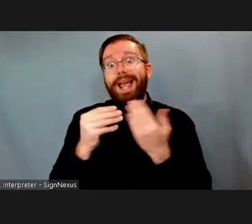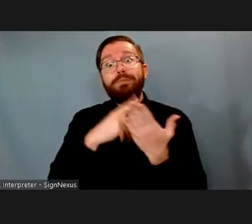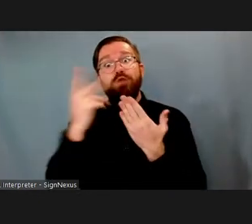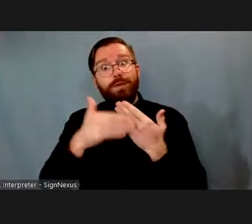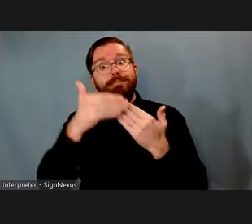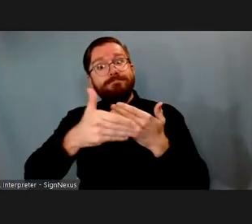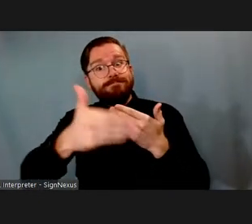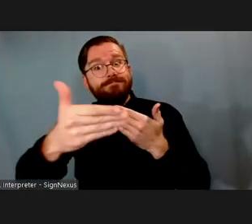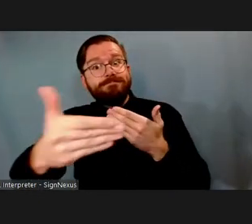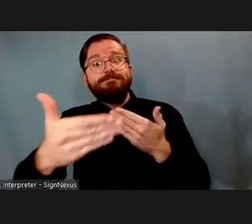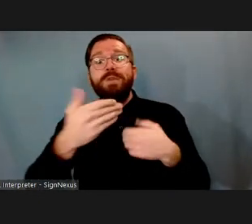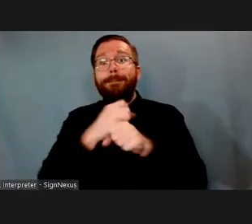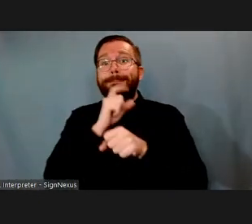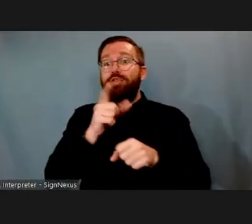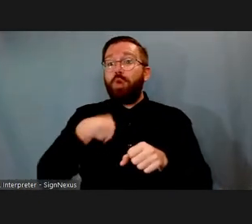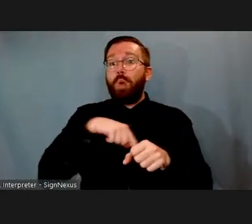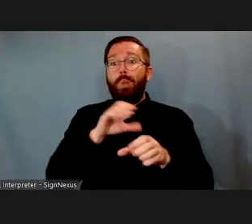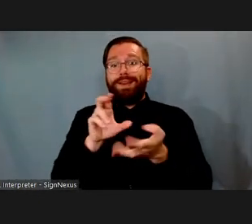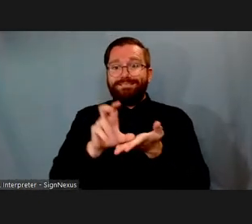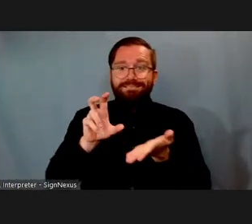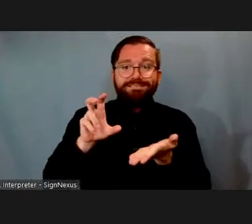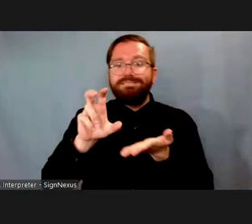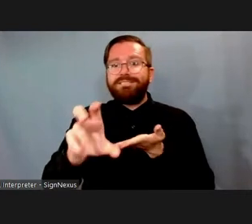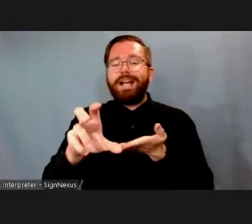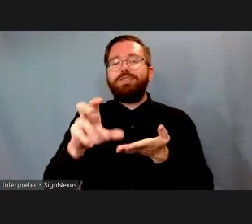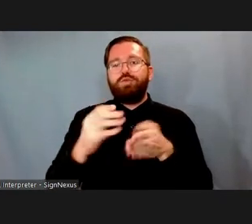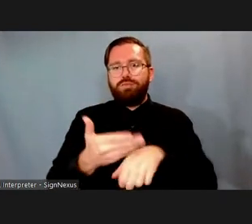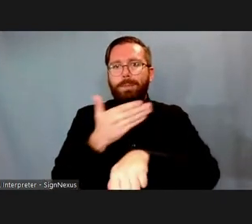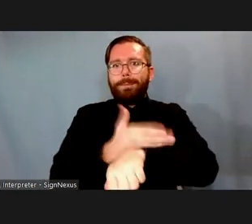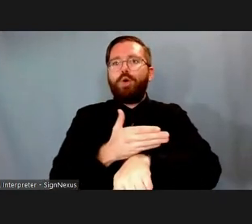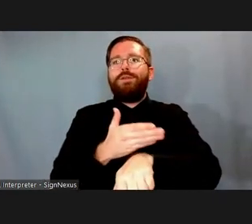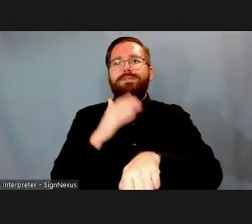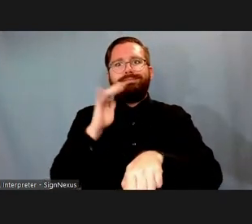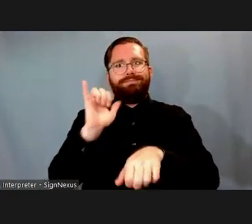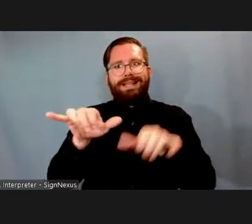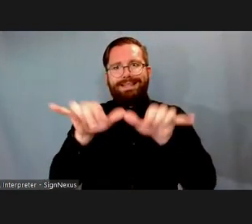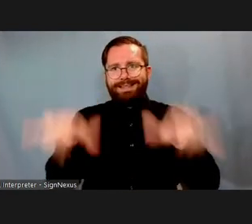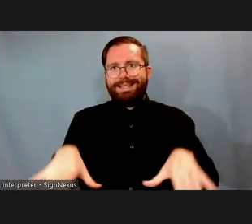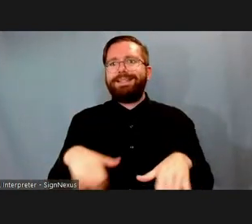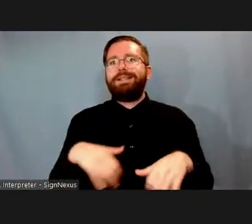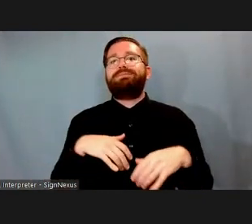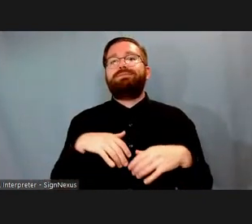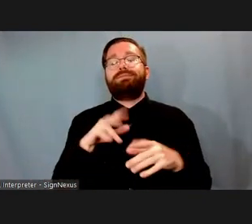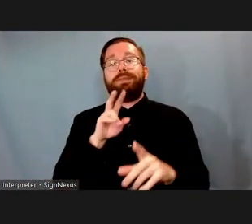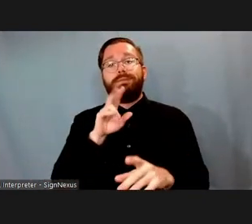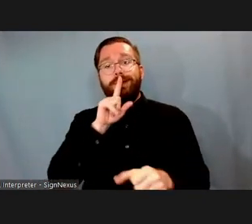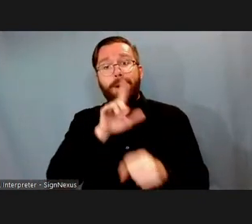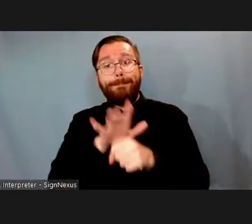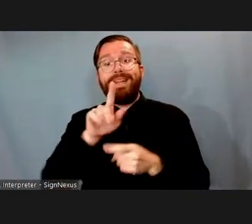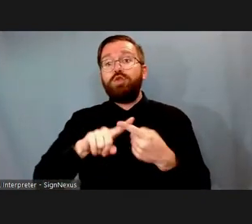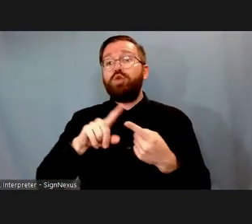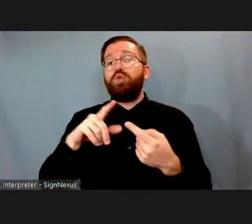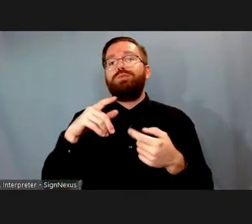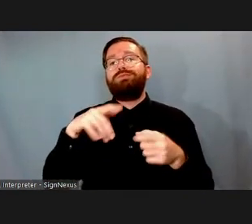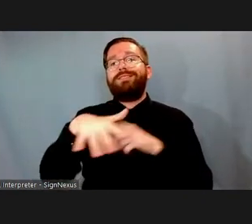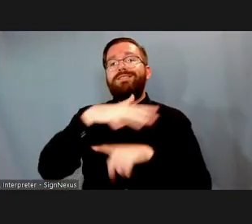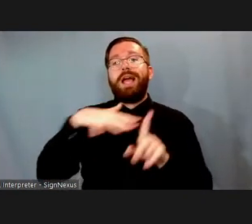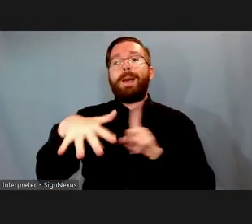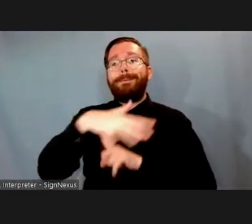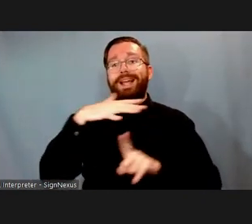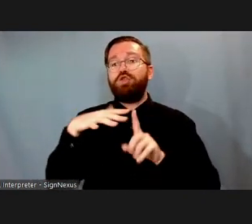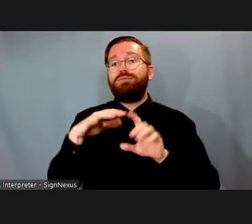prioritize investing to improve reliability committing to environmental sustainability building an accessible transit system for all new